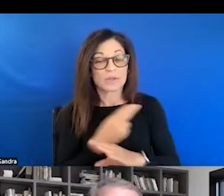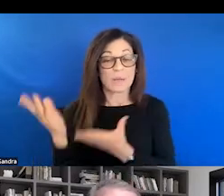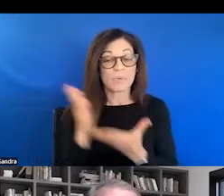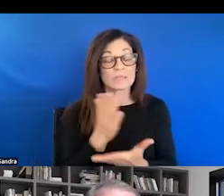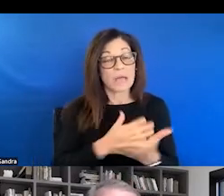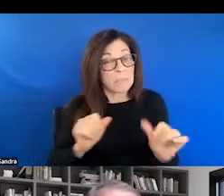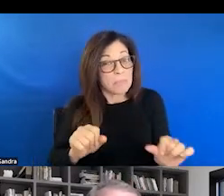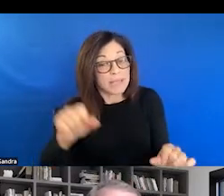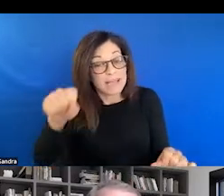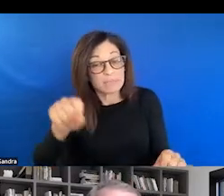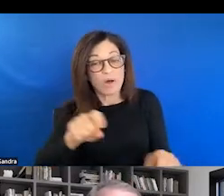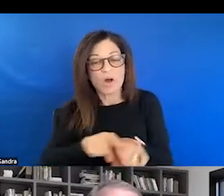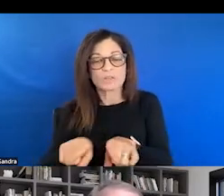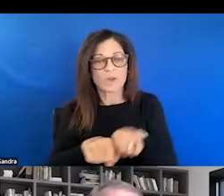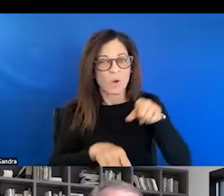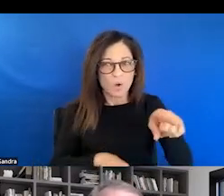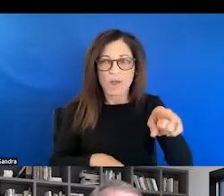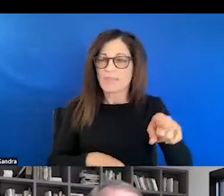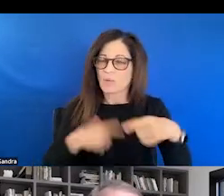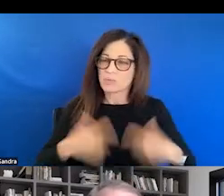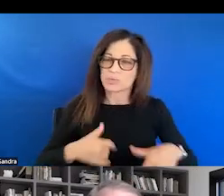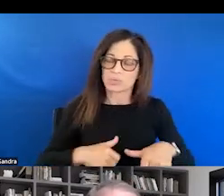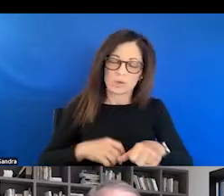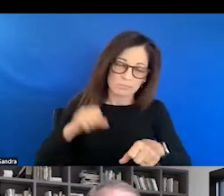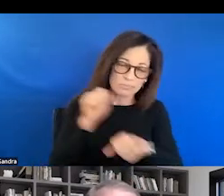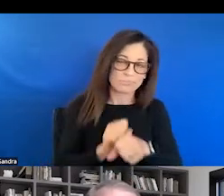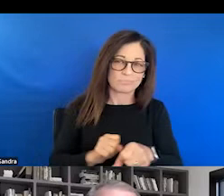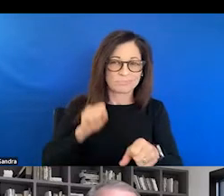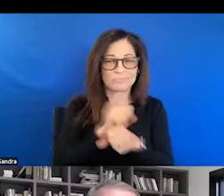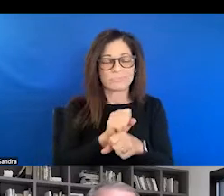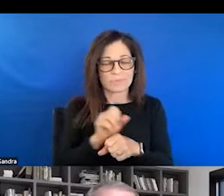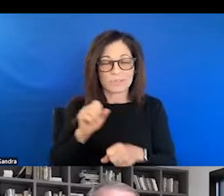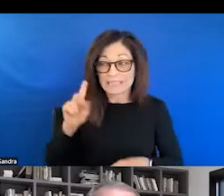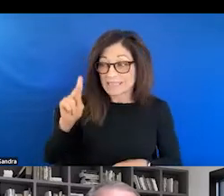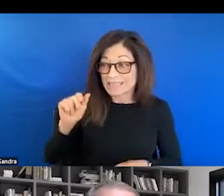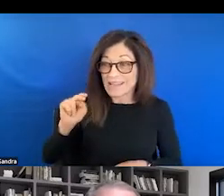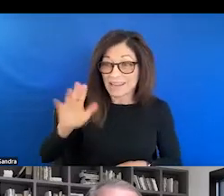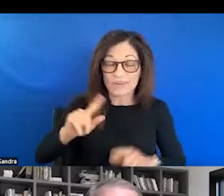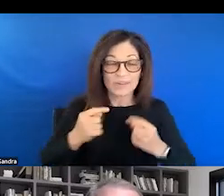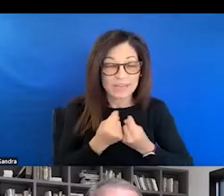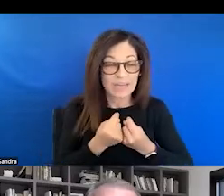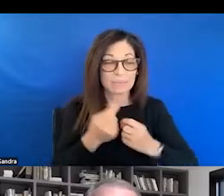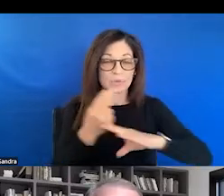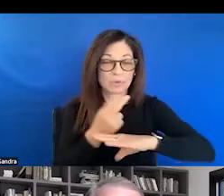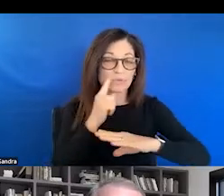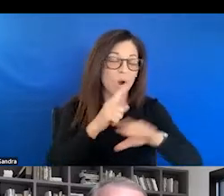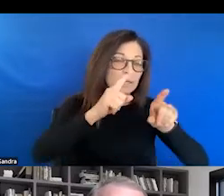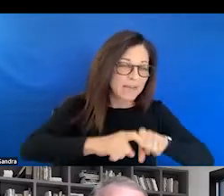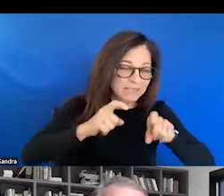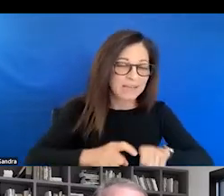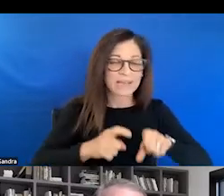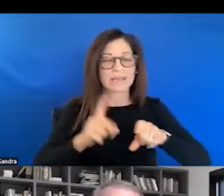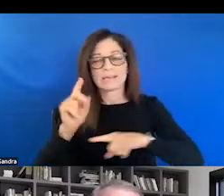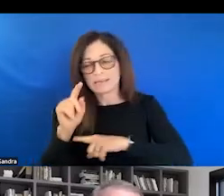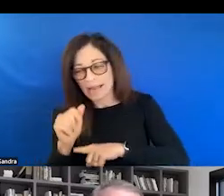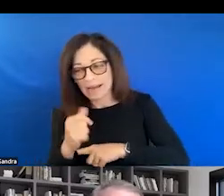the extension of this, the rigor that your team kind of put to the data, to the testing, to bringing other users into